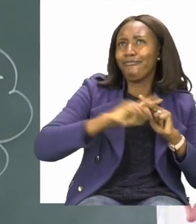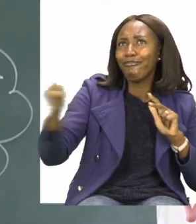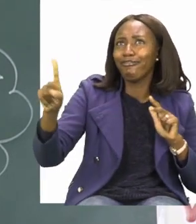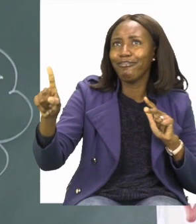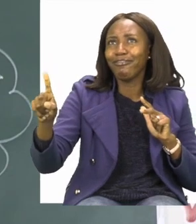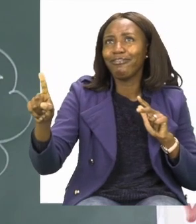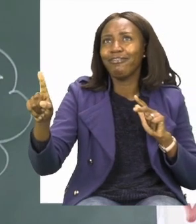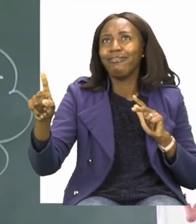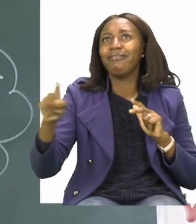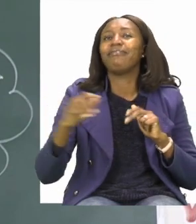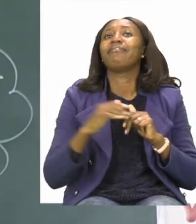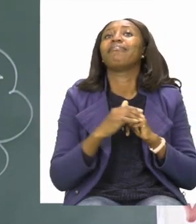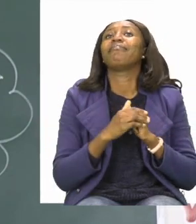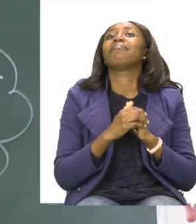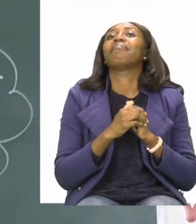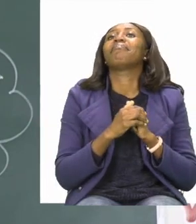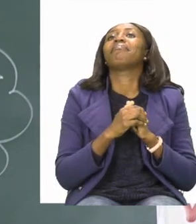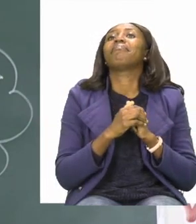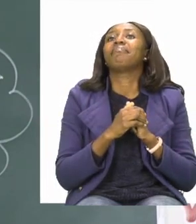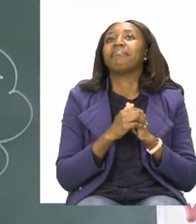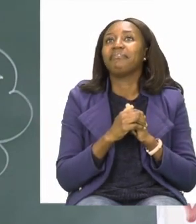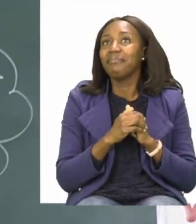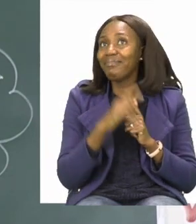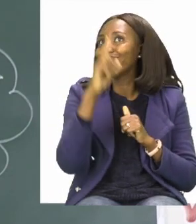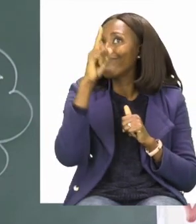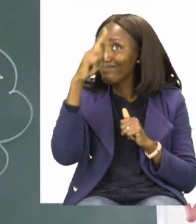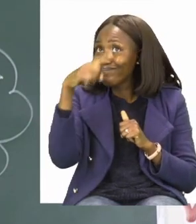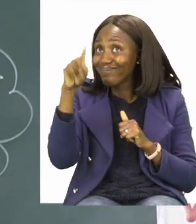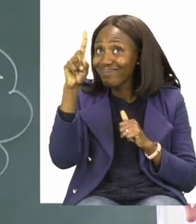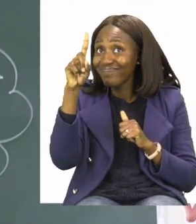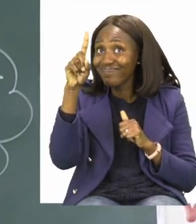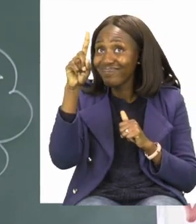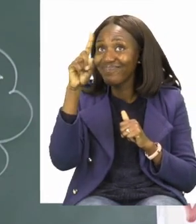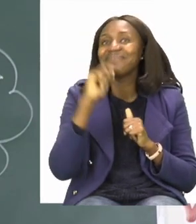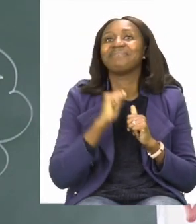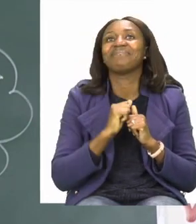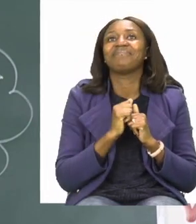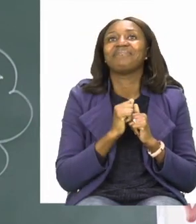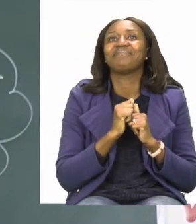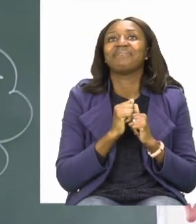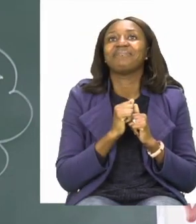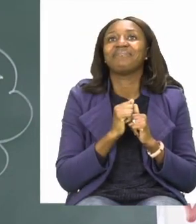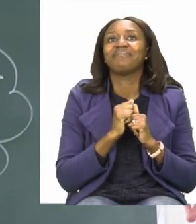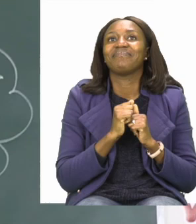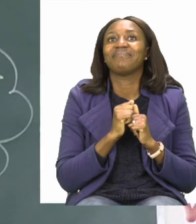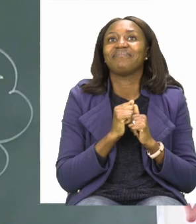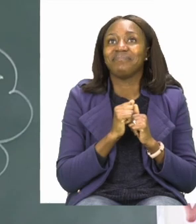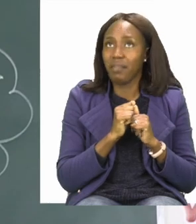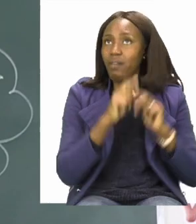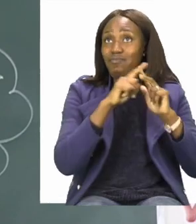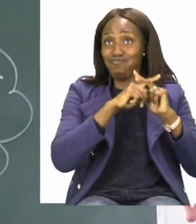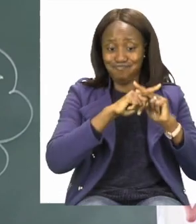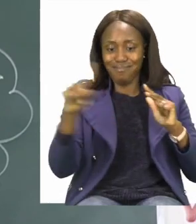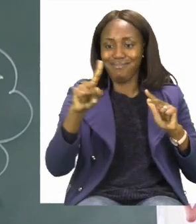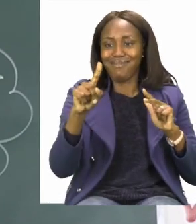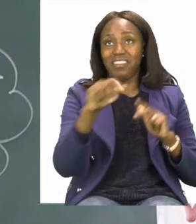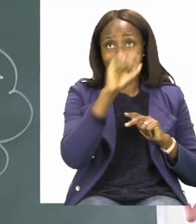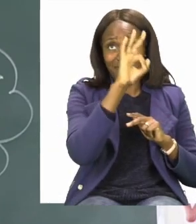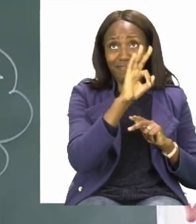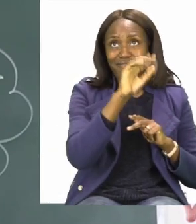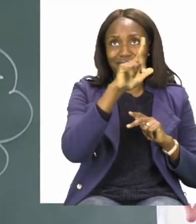use fl to put in the apple. Fl. E.